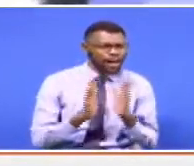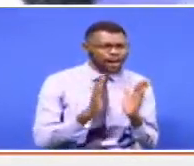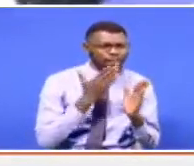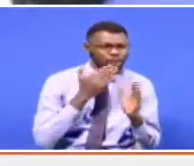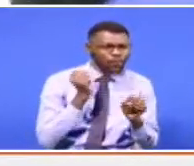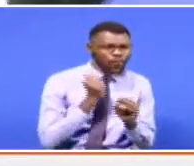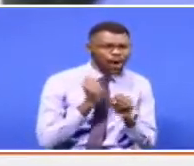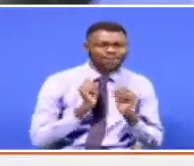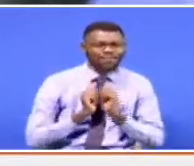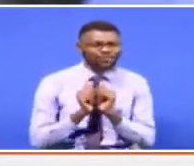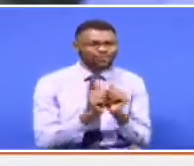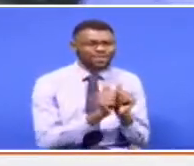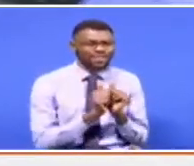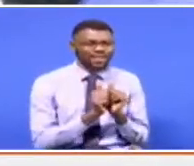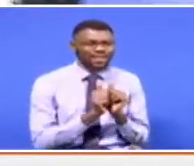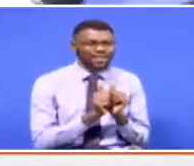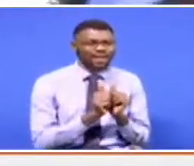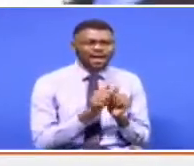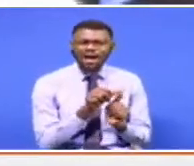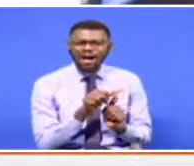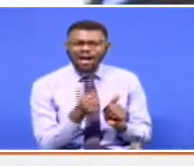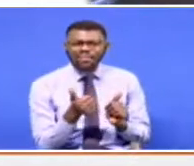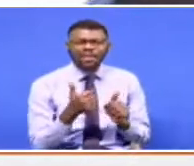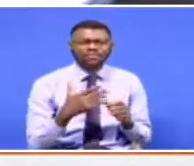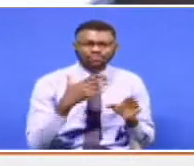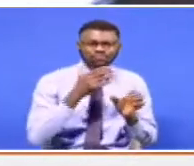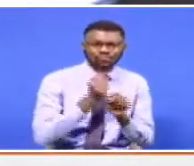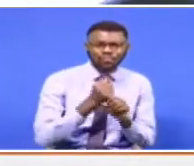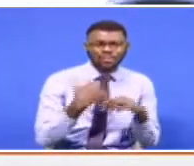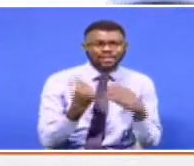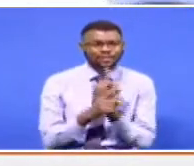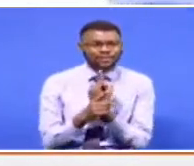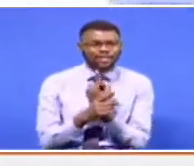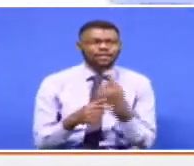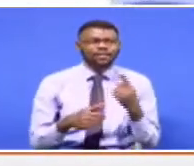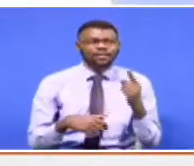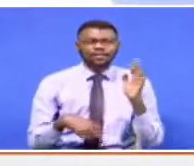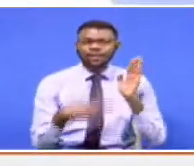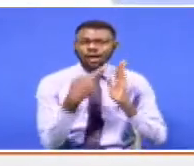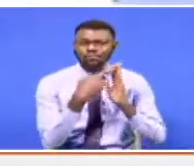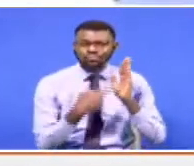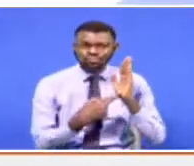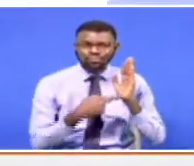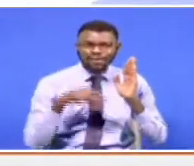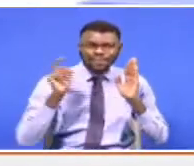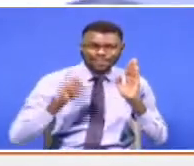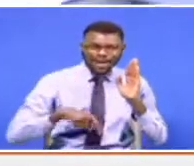hand with all other stakeholders. You must adhere to